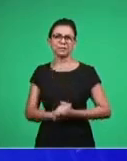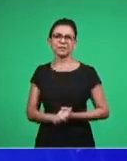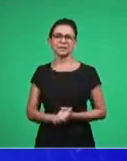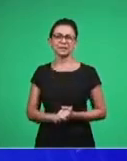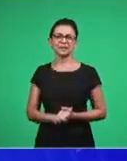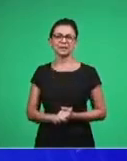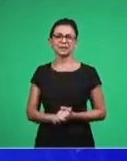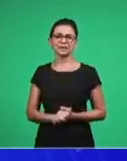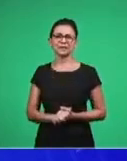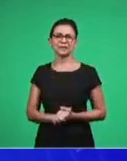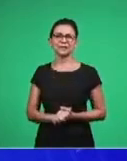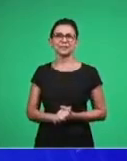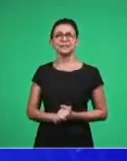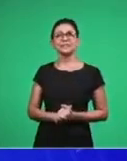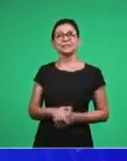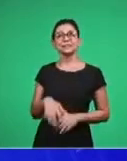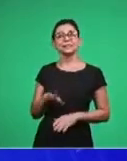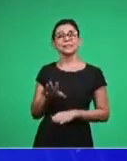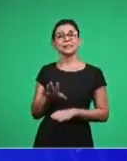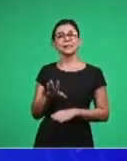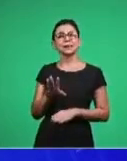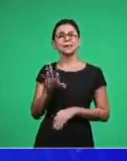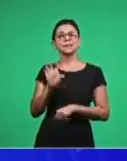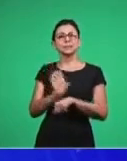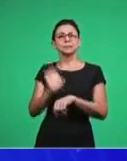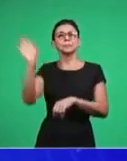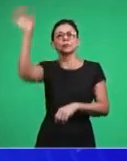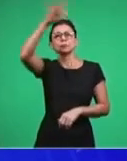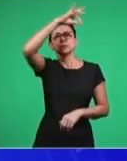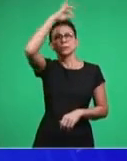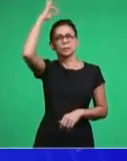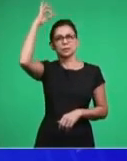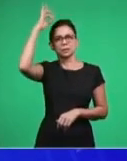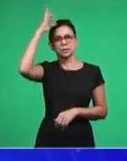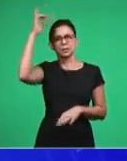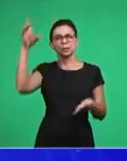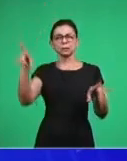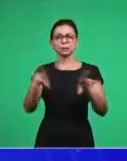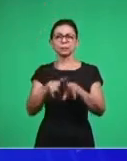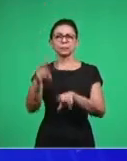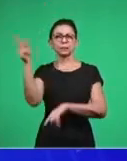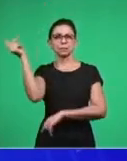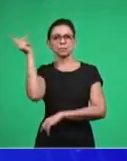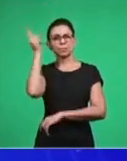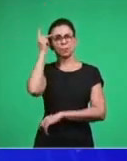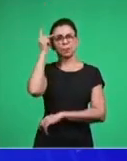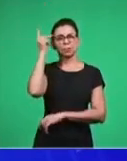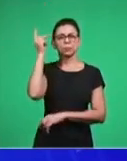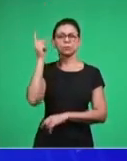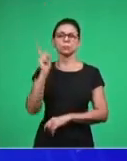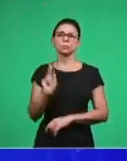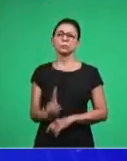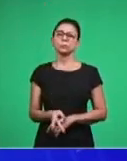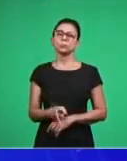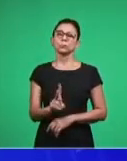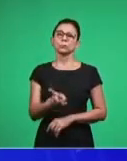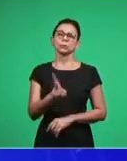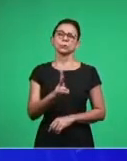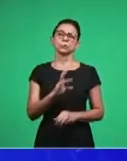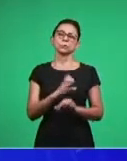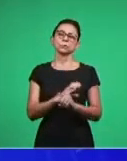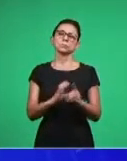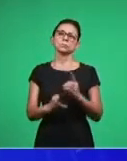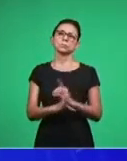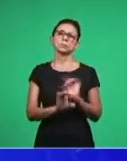In these cities as well, multiple other cities, there have been evangelizations, preaching the good word of the